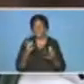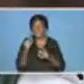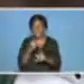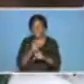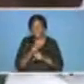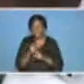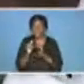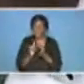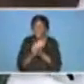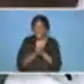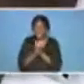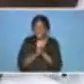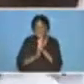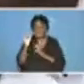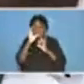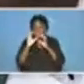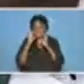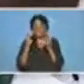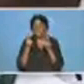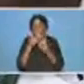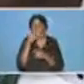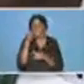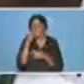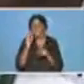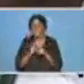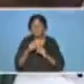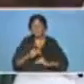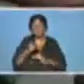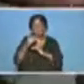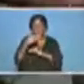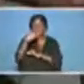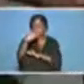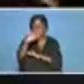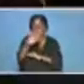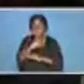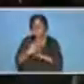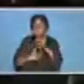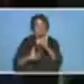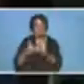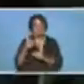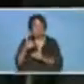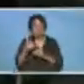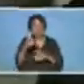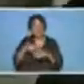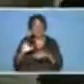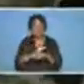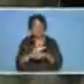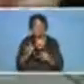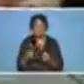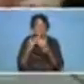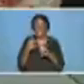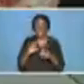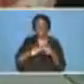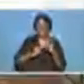do better as they move forward and as they progress in their careers. And of course, scores of friends and family